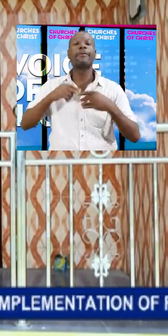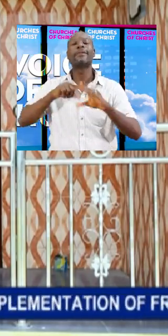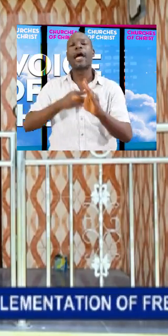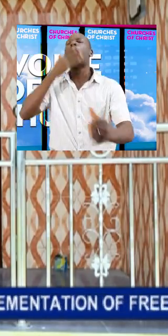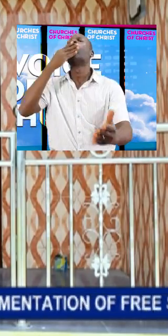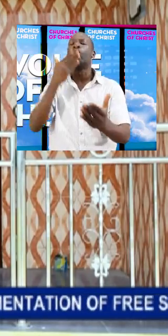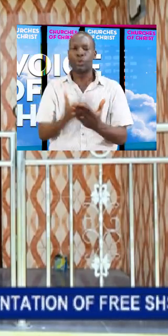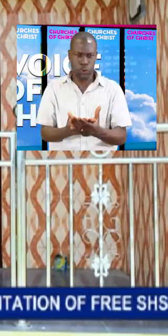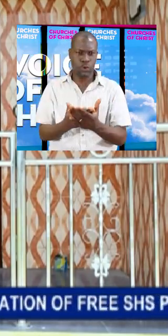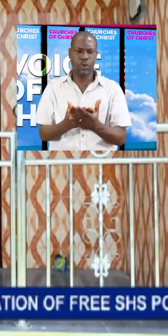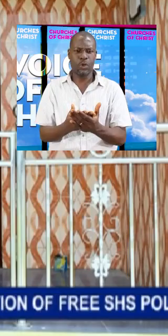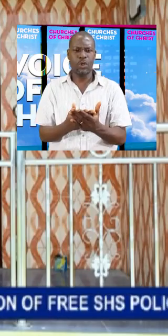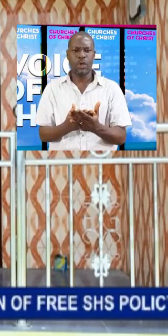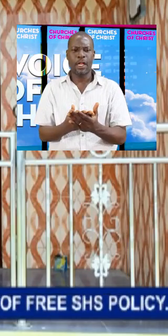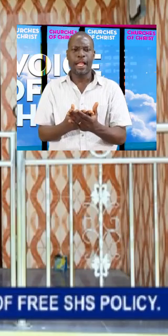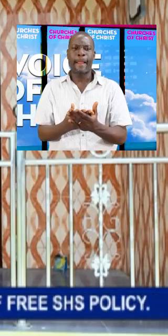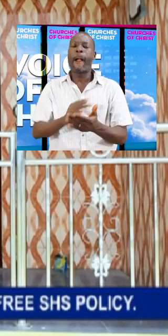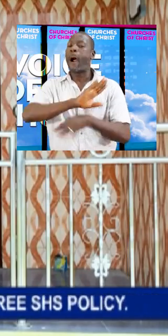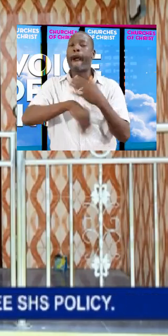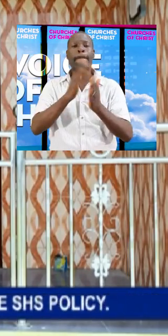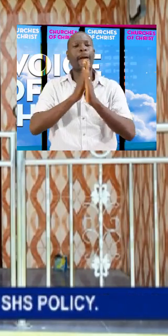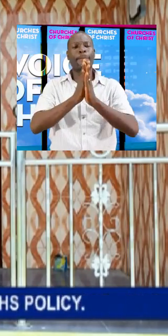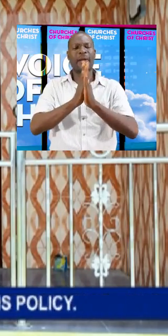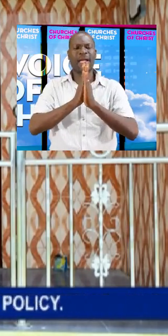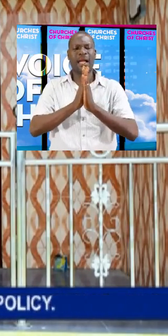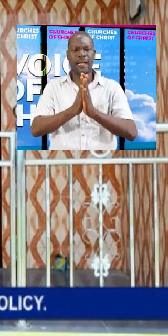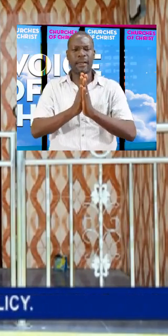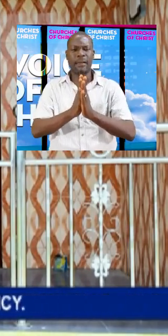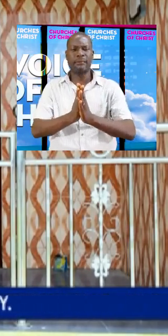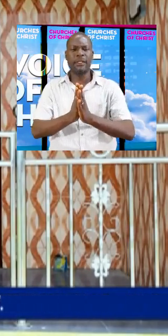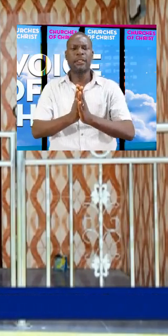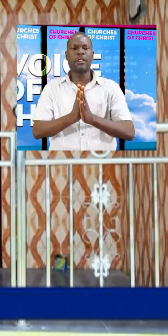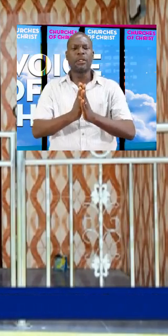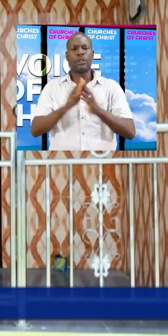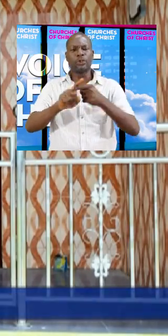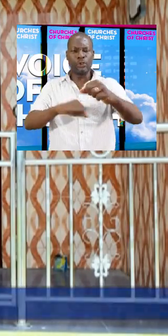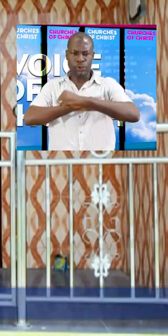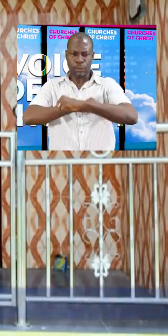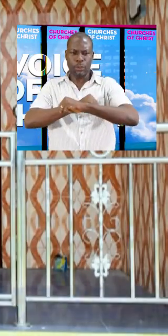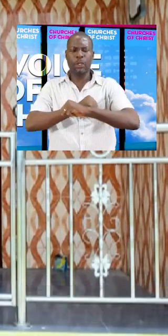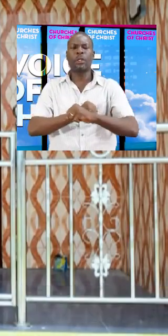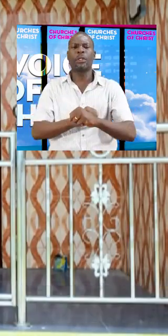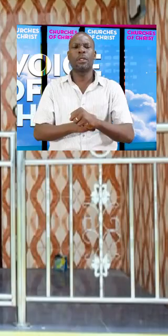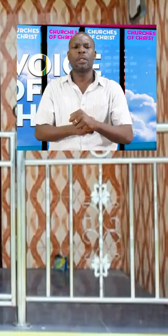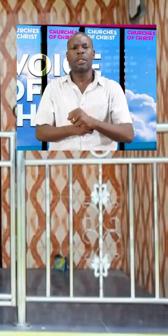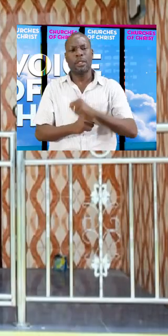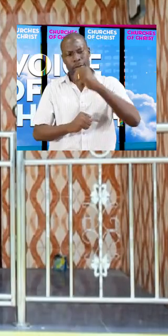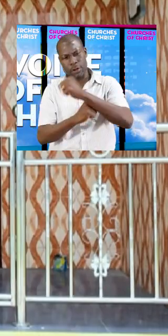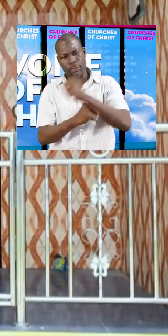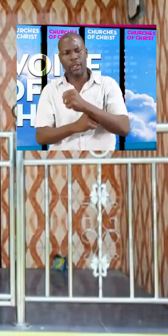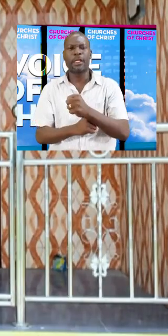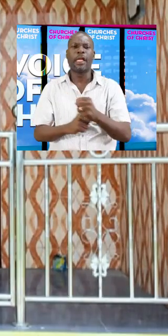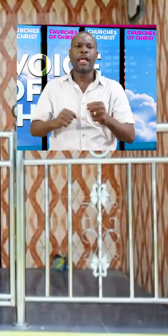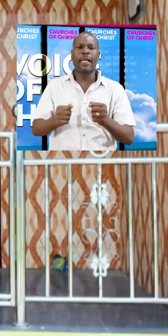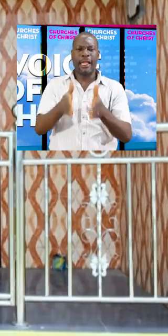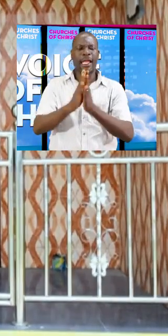papa na me de me mpa ye nyina tie chere asre e kristofo ne dodo a e ka se ye yankopon asofo ne nyina